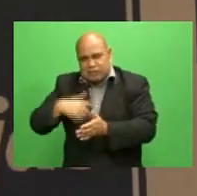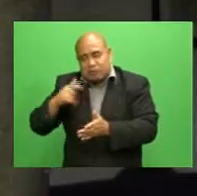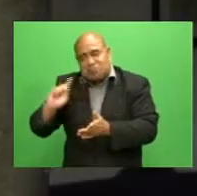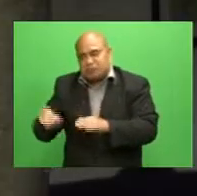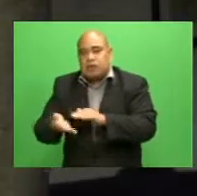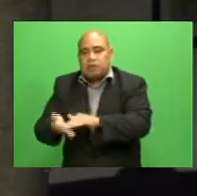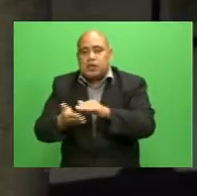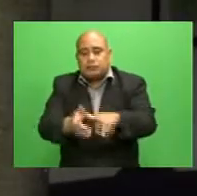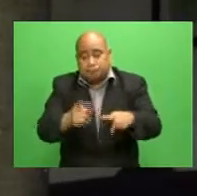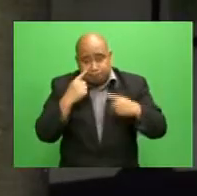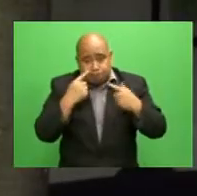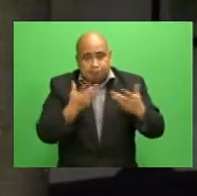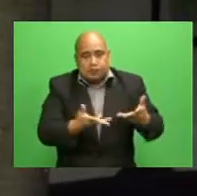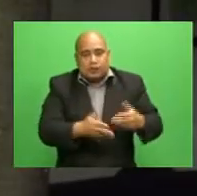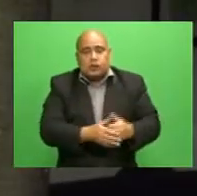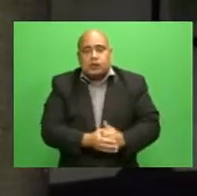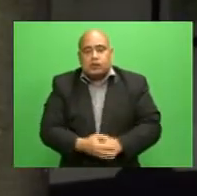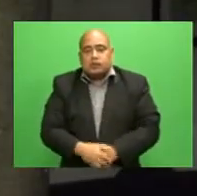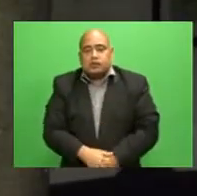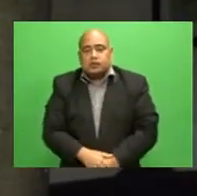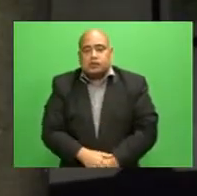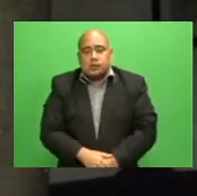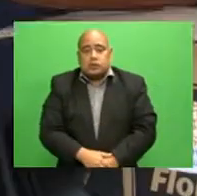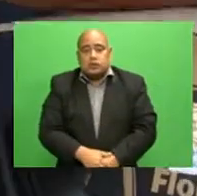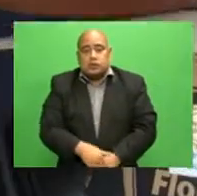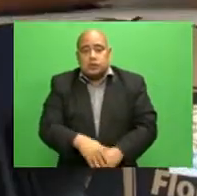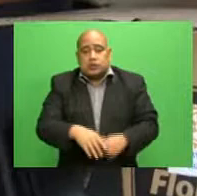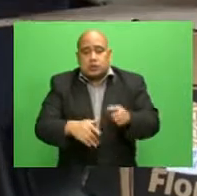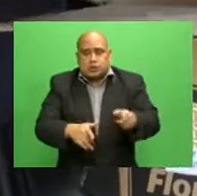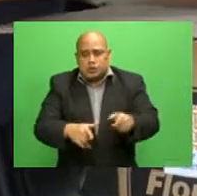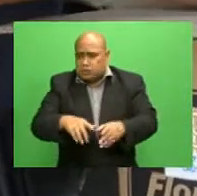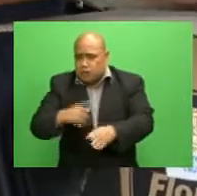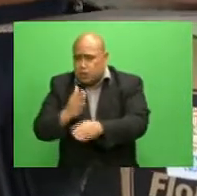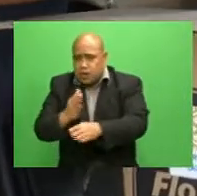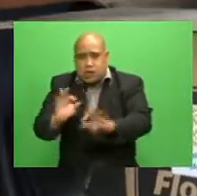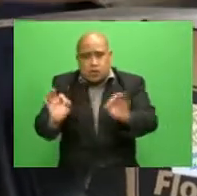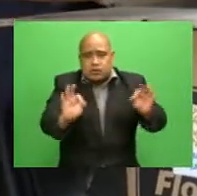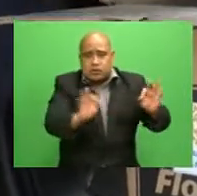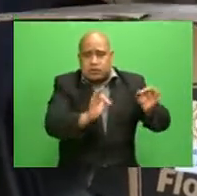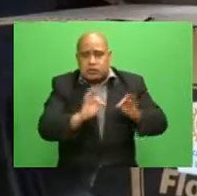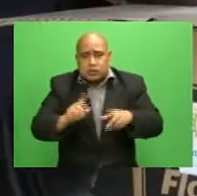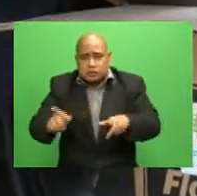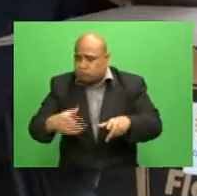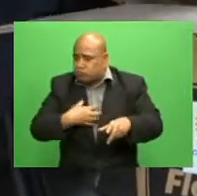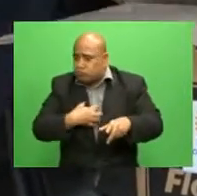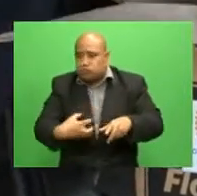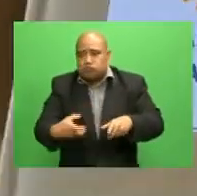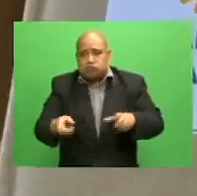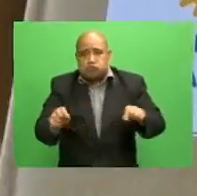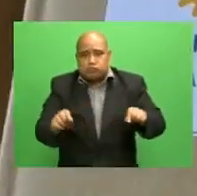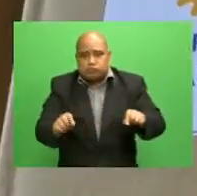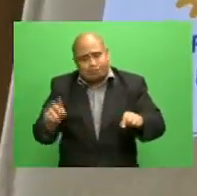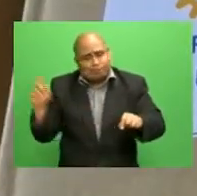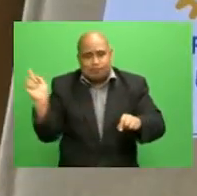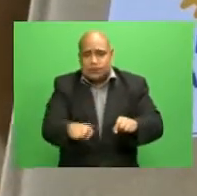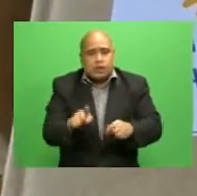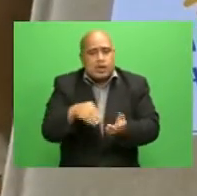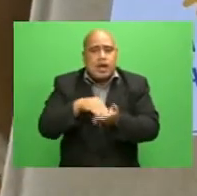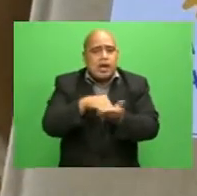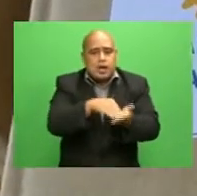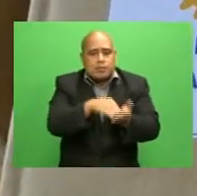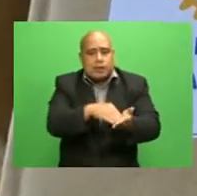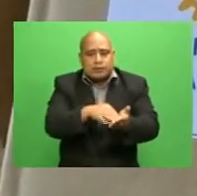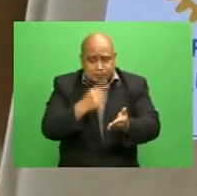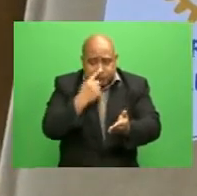unemployment has risen. So we hope to help as many people. The club has also been working closely with a lot of businesses